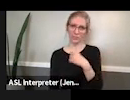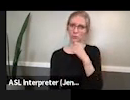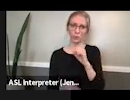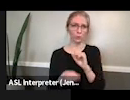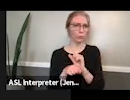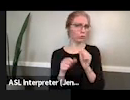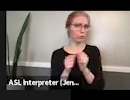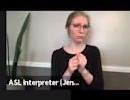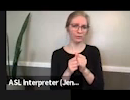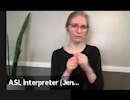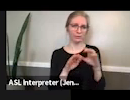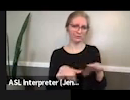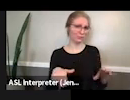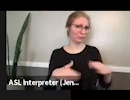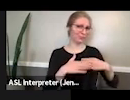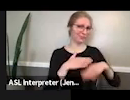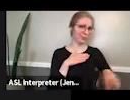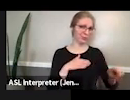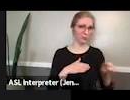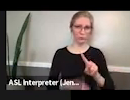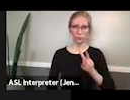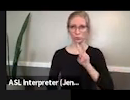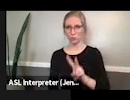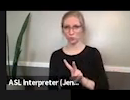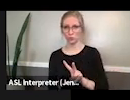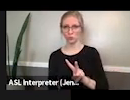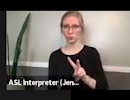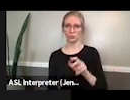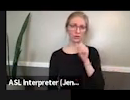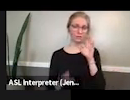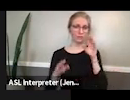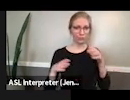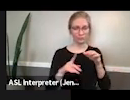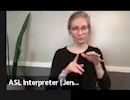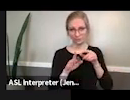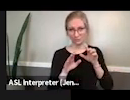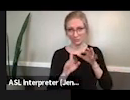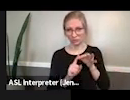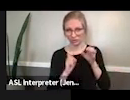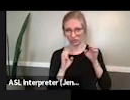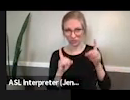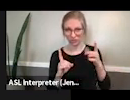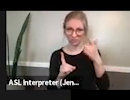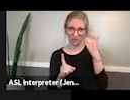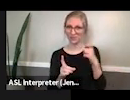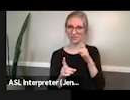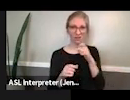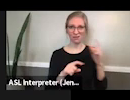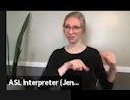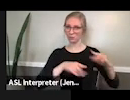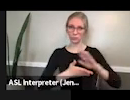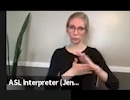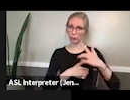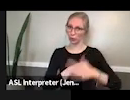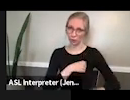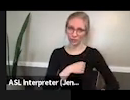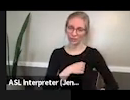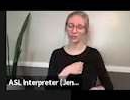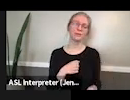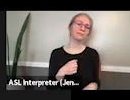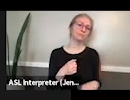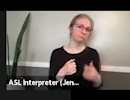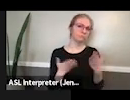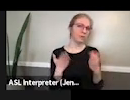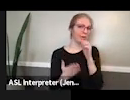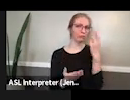because we're not special ed in our focus and those kids don't come to school that early, we maybe don't realize what goes on in